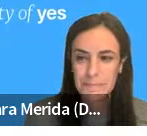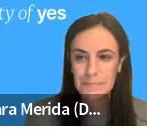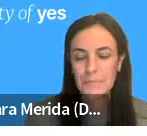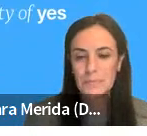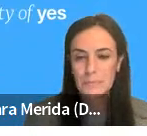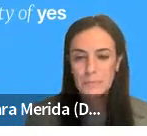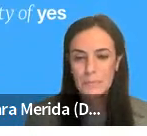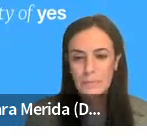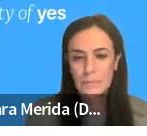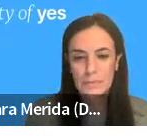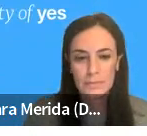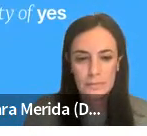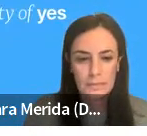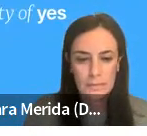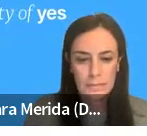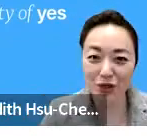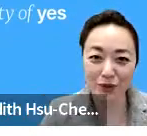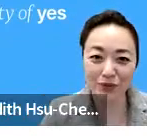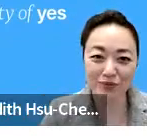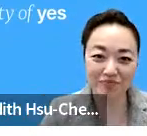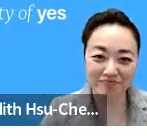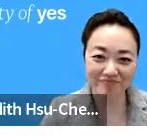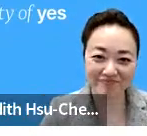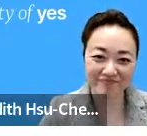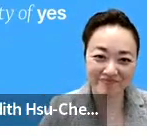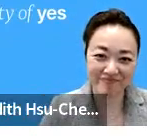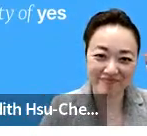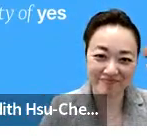attending. Thank you. you.